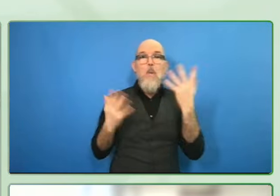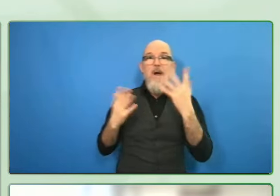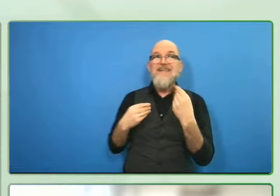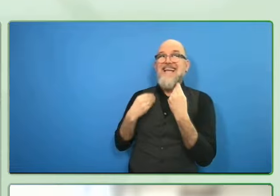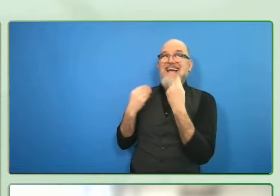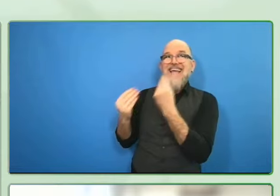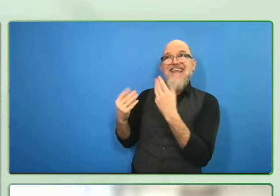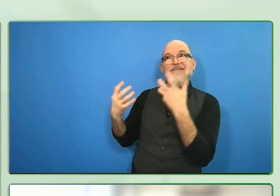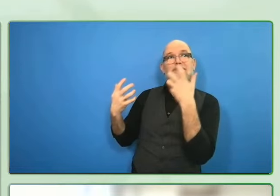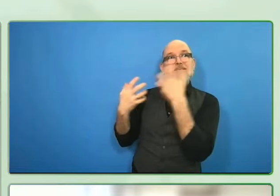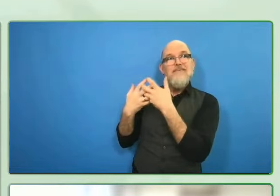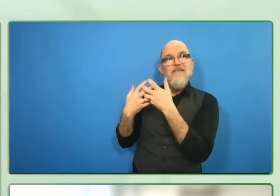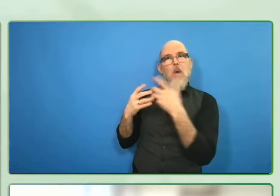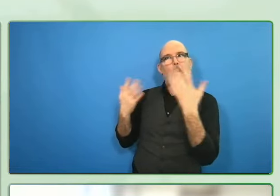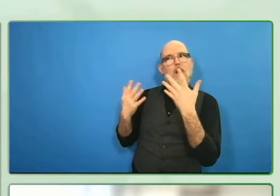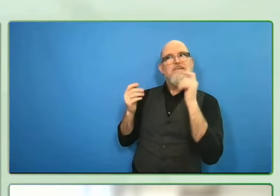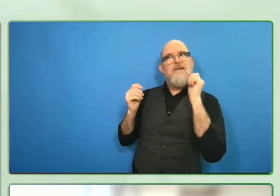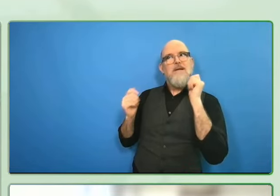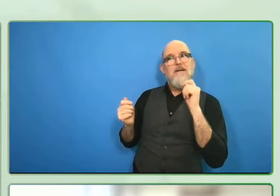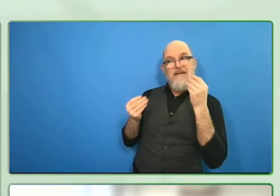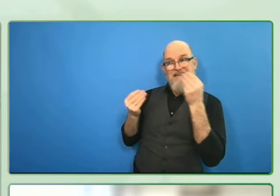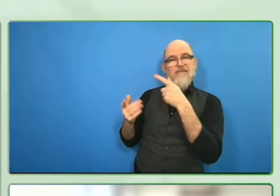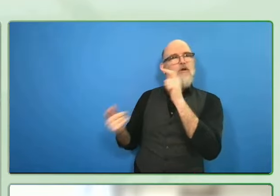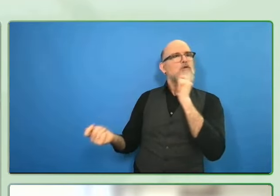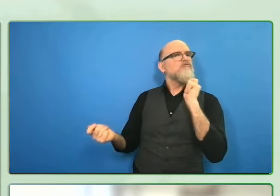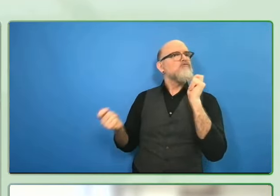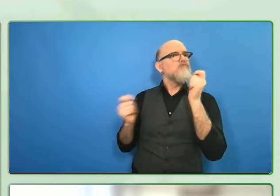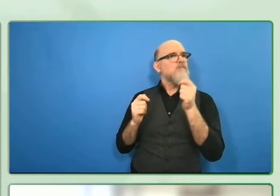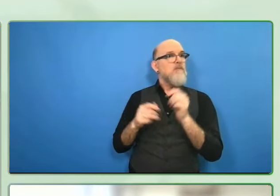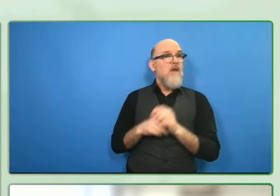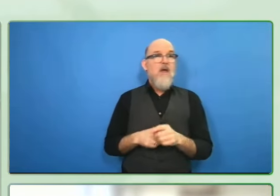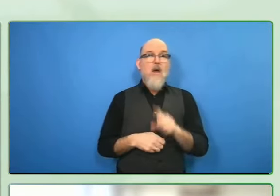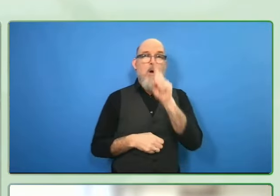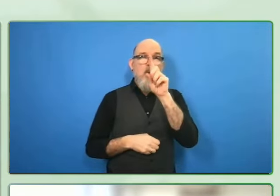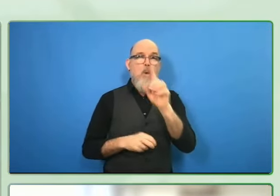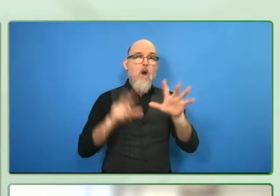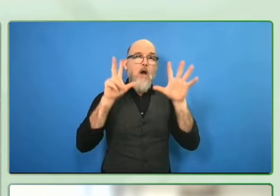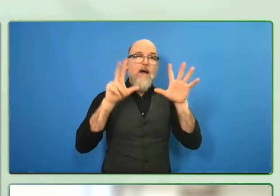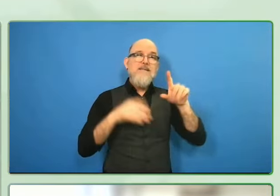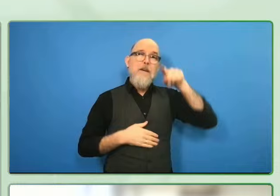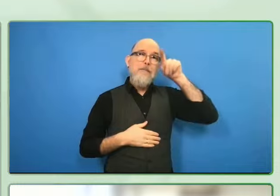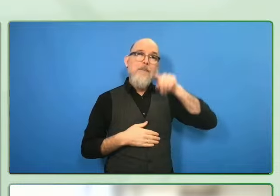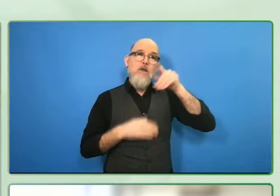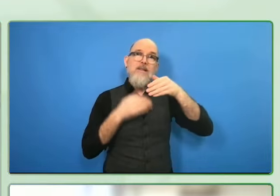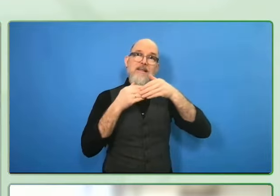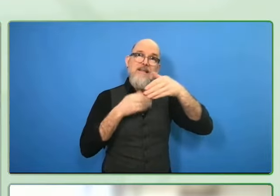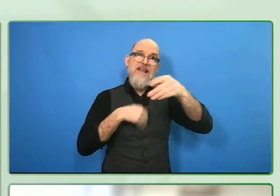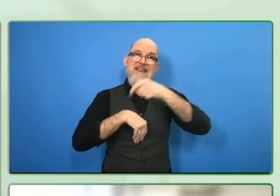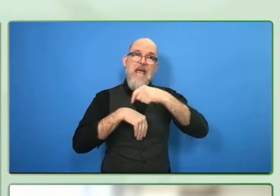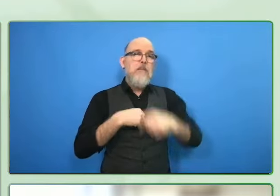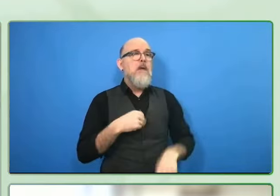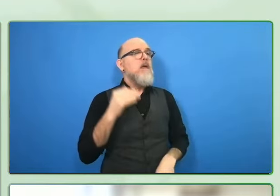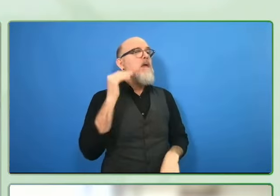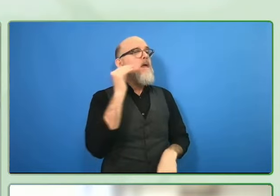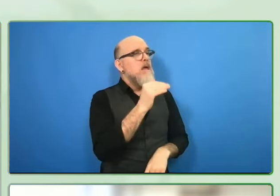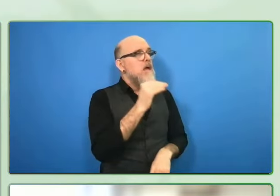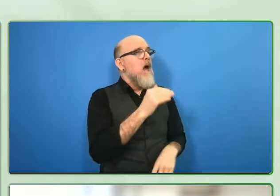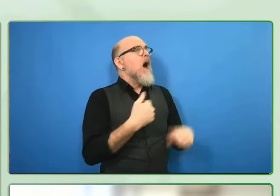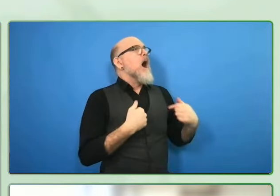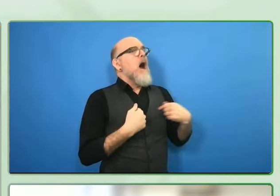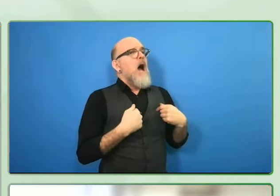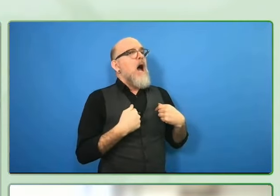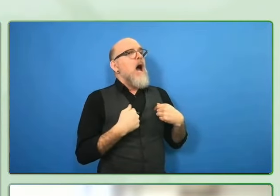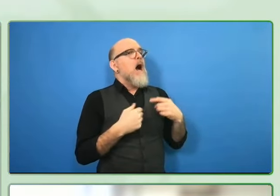after you've said to your manager, those lights give me migraines, before they even begin